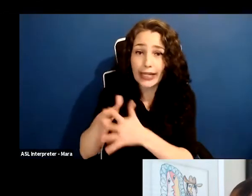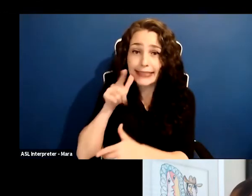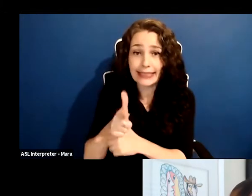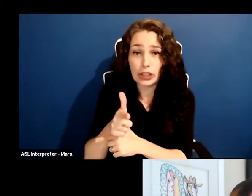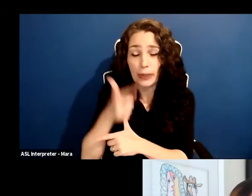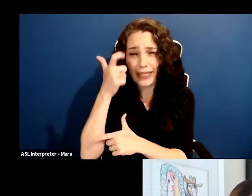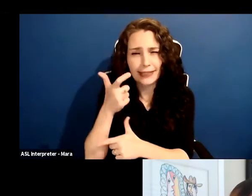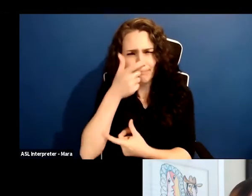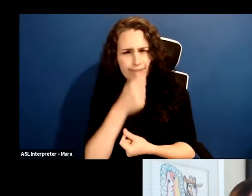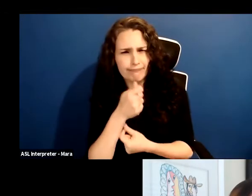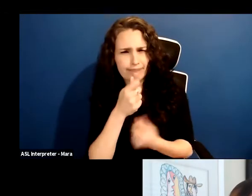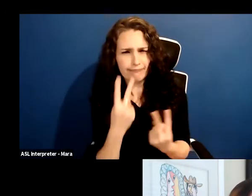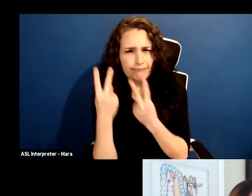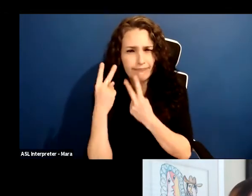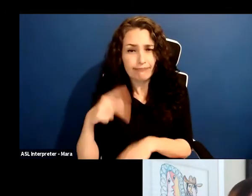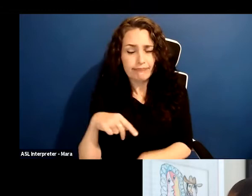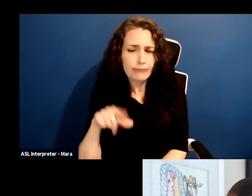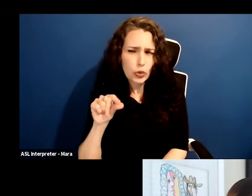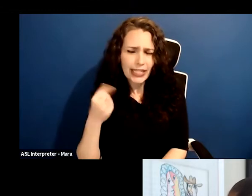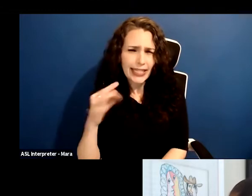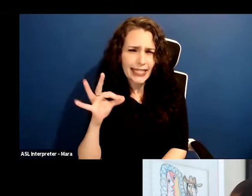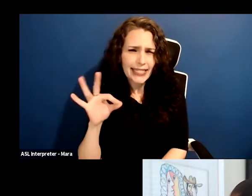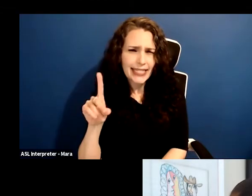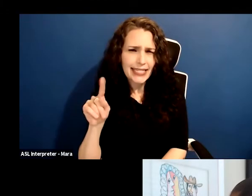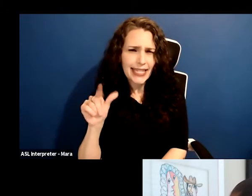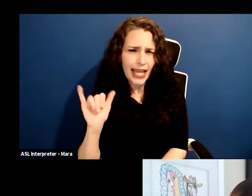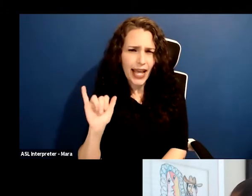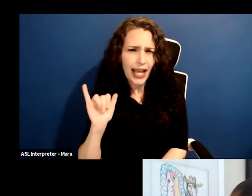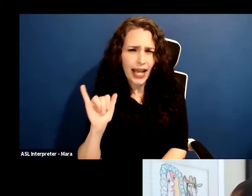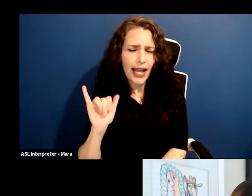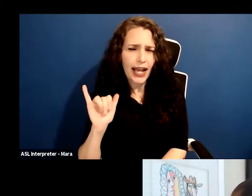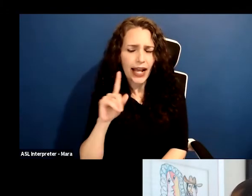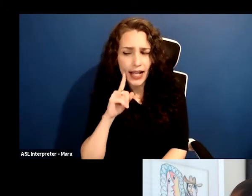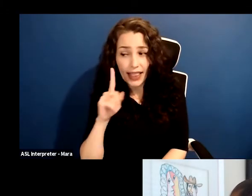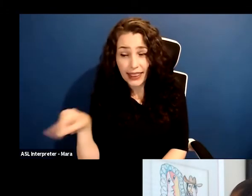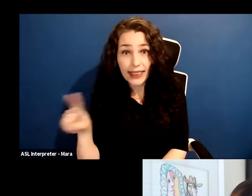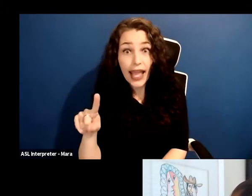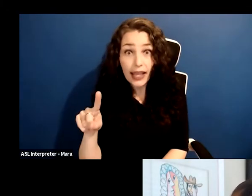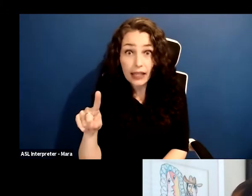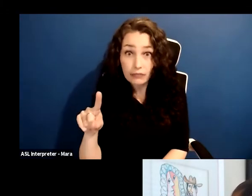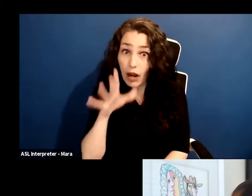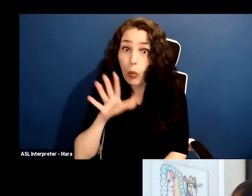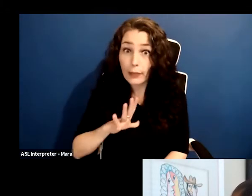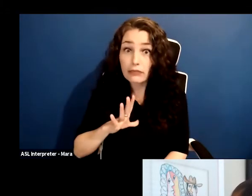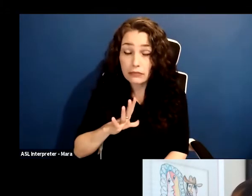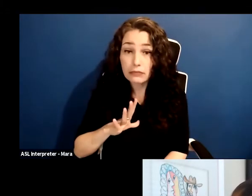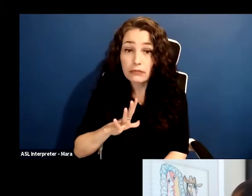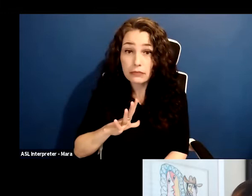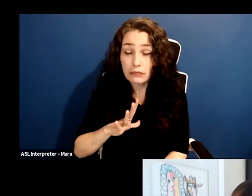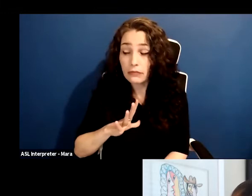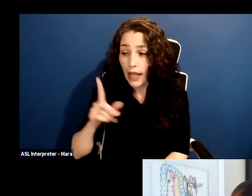at the 2019 data, that they, even though they're women and there's a notch